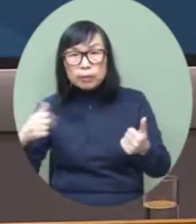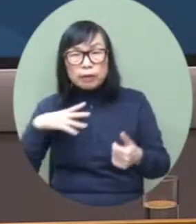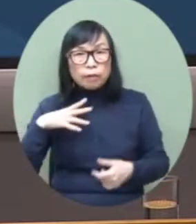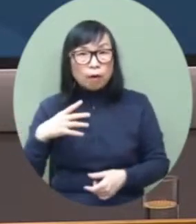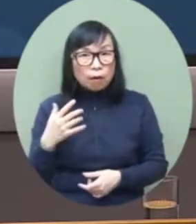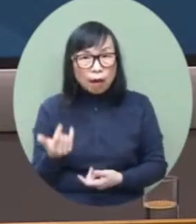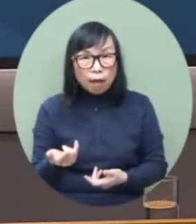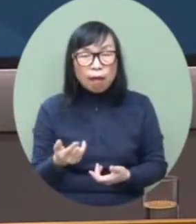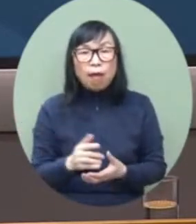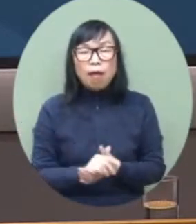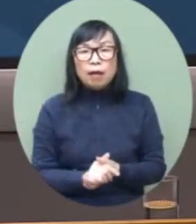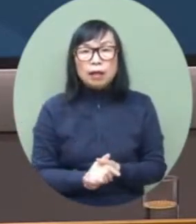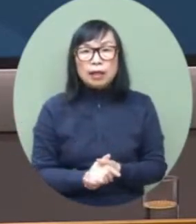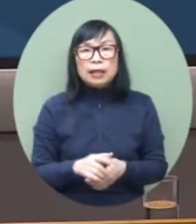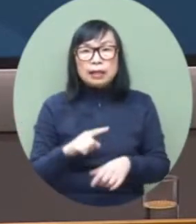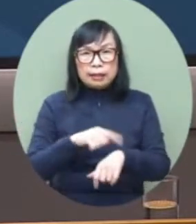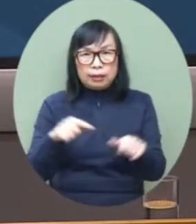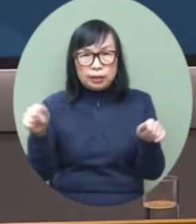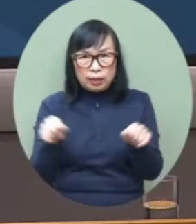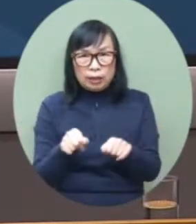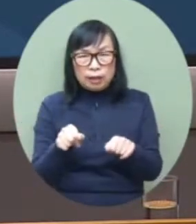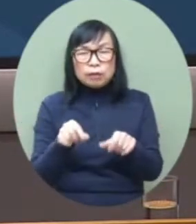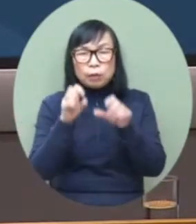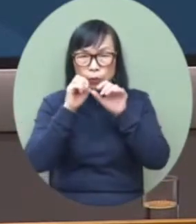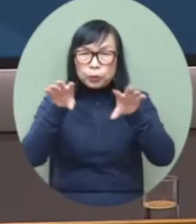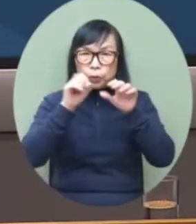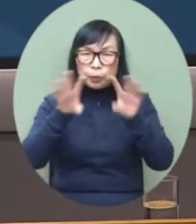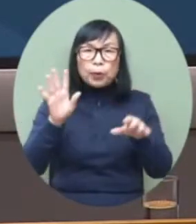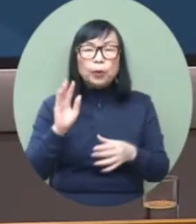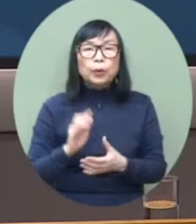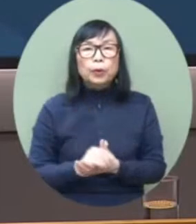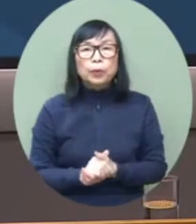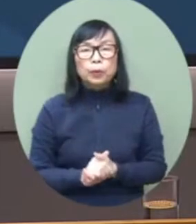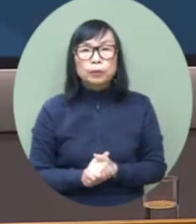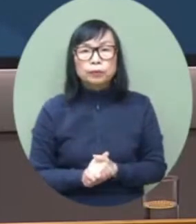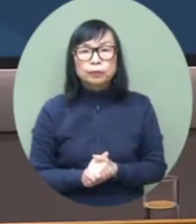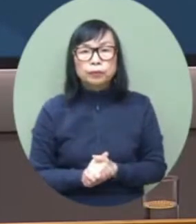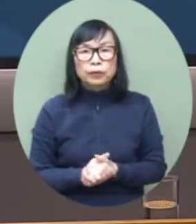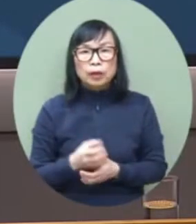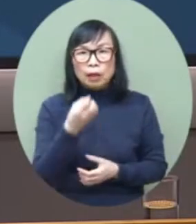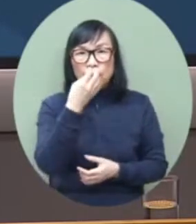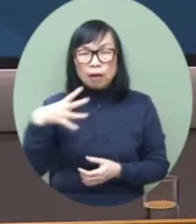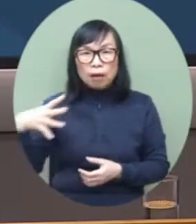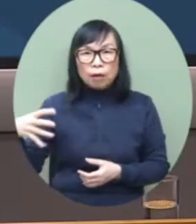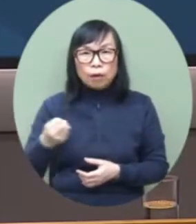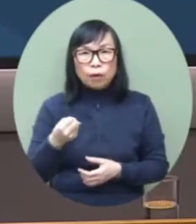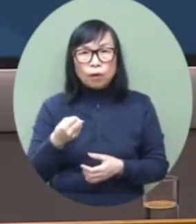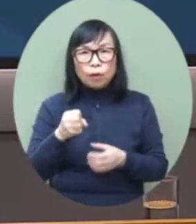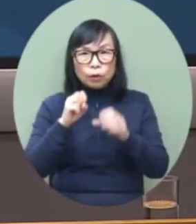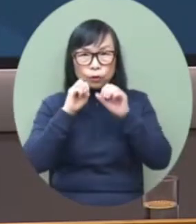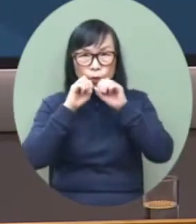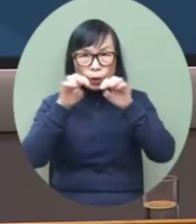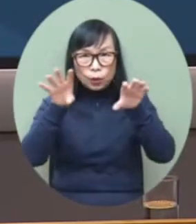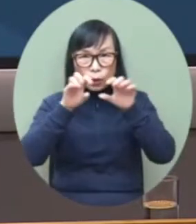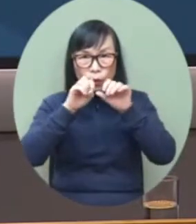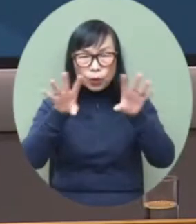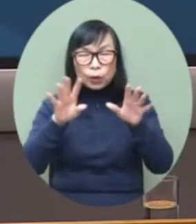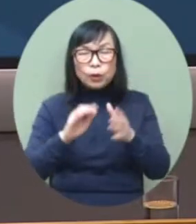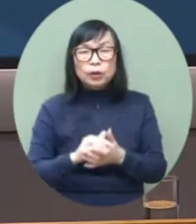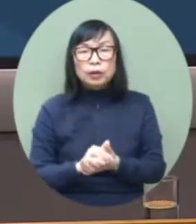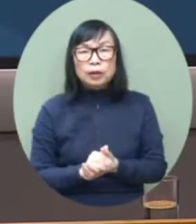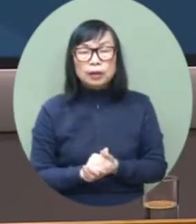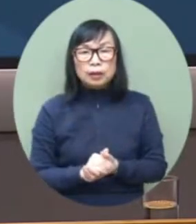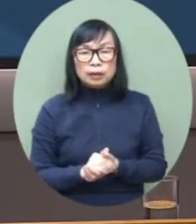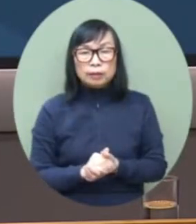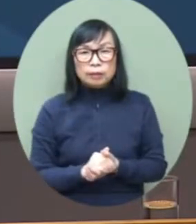will announce in due course. And also, our chief executive announced, or she has assigned head